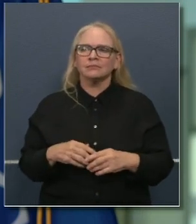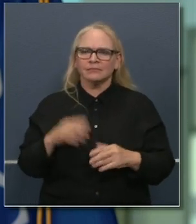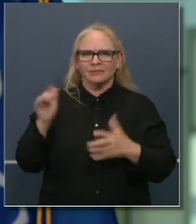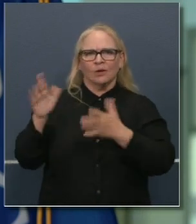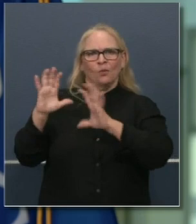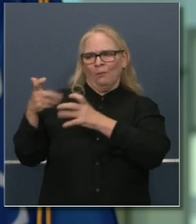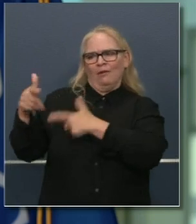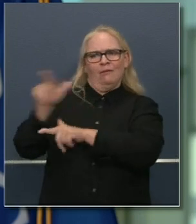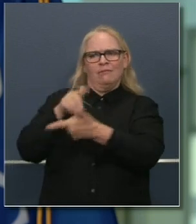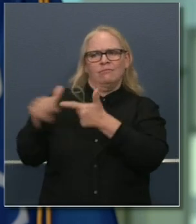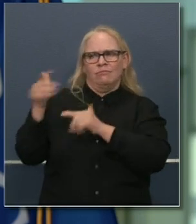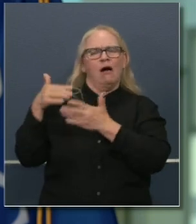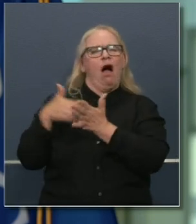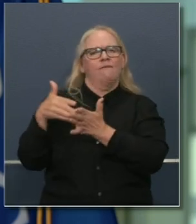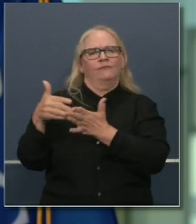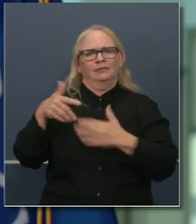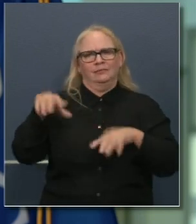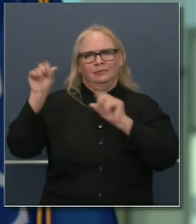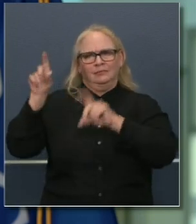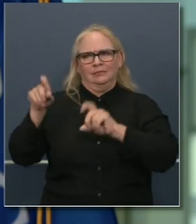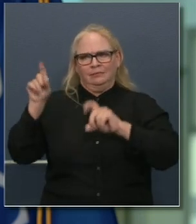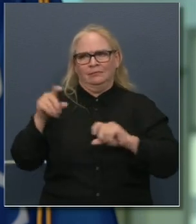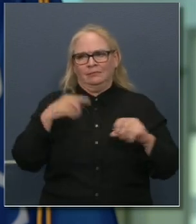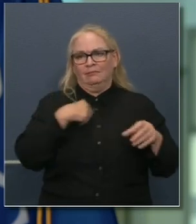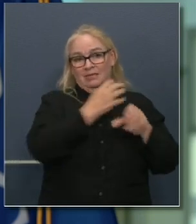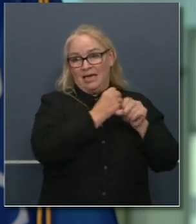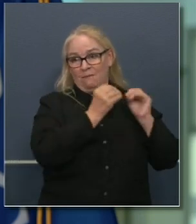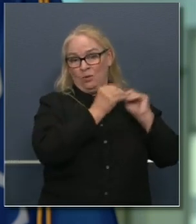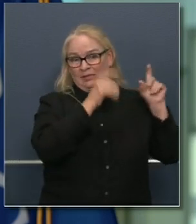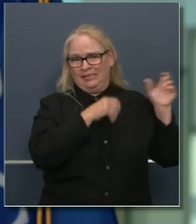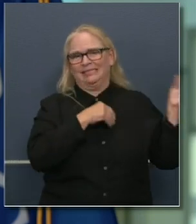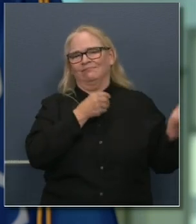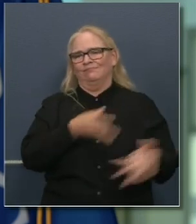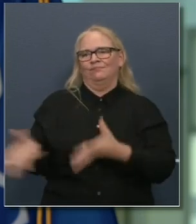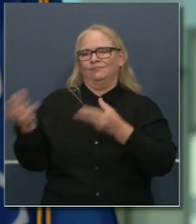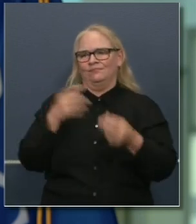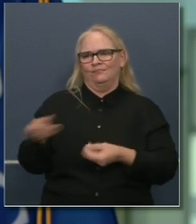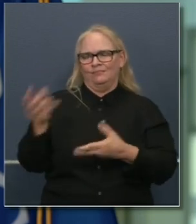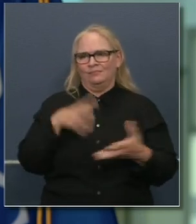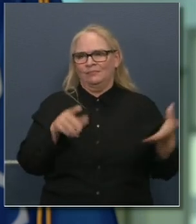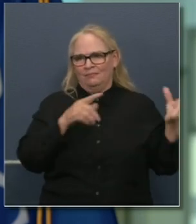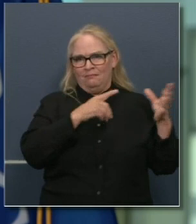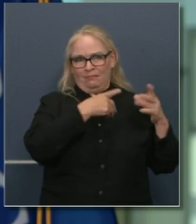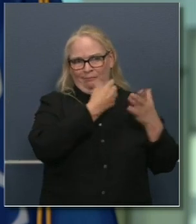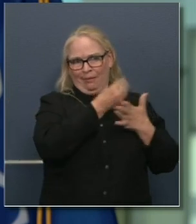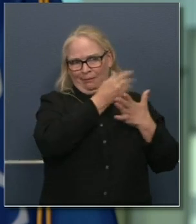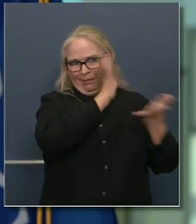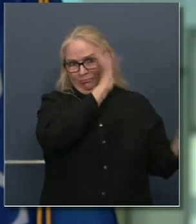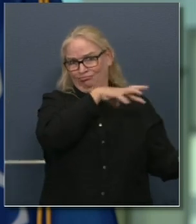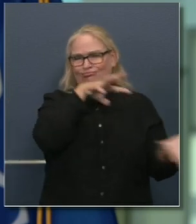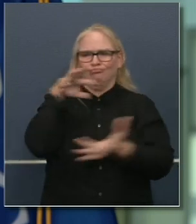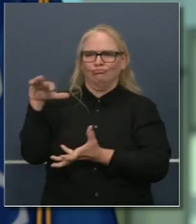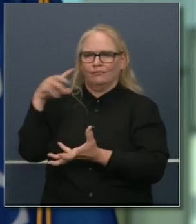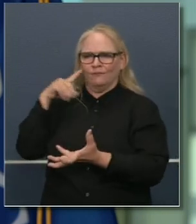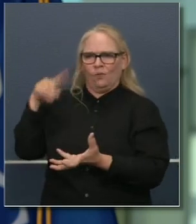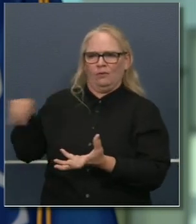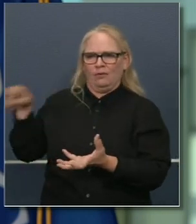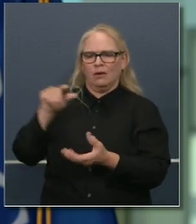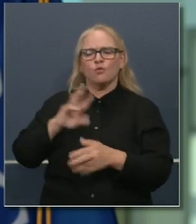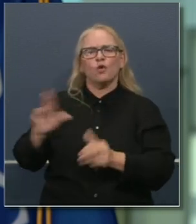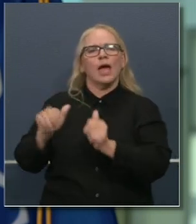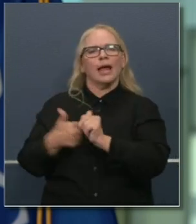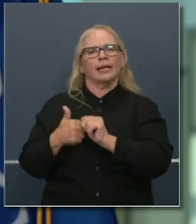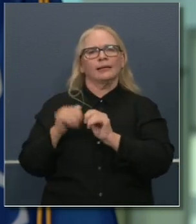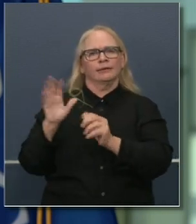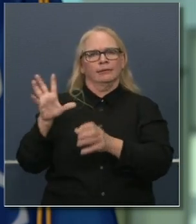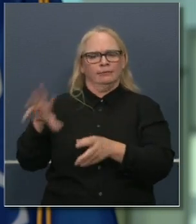avail ourselves to more testing capacity, we'll step up those efforts to a whole nother level. And more important, perhaps, than anything else, is I